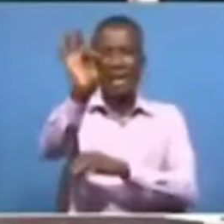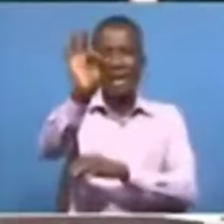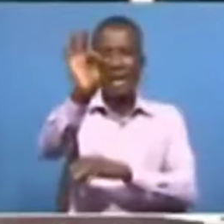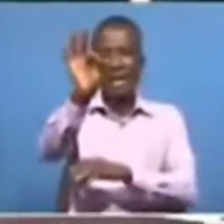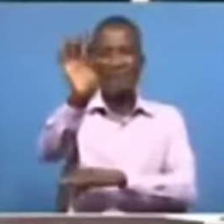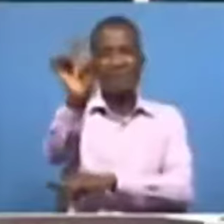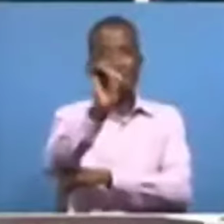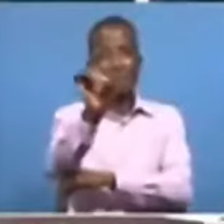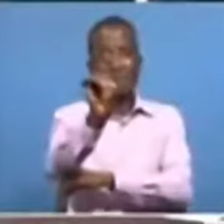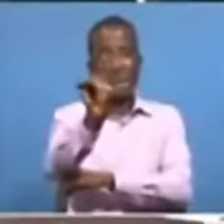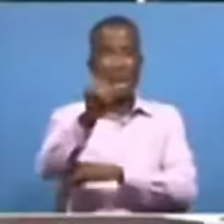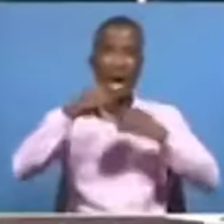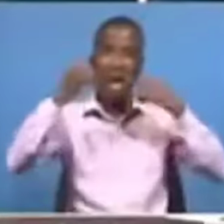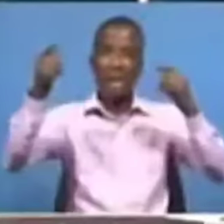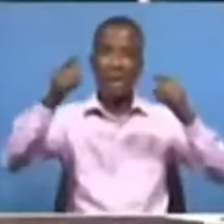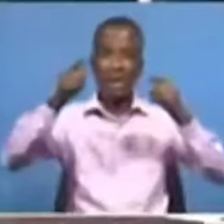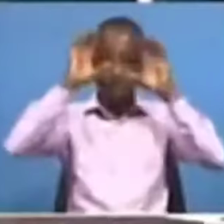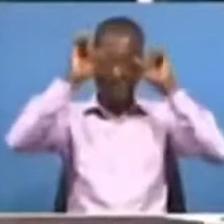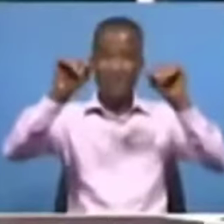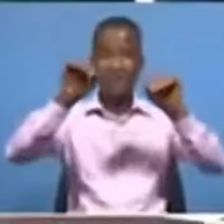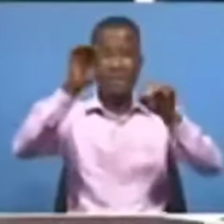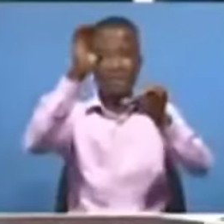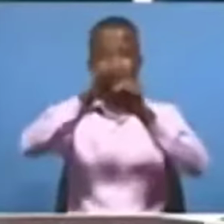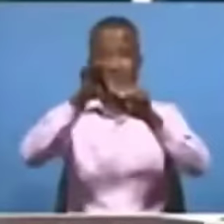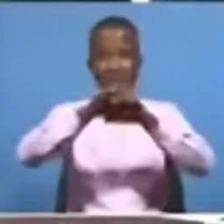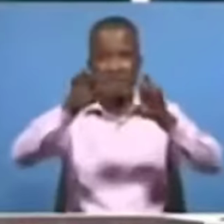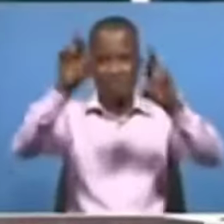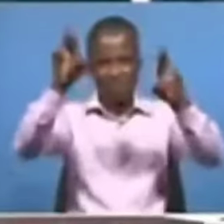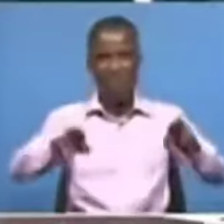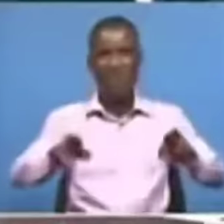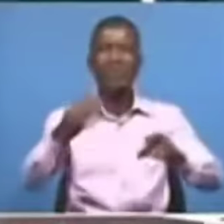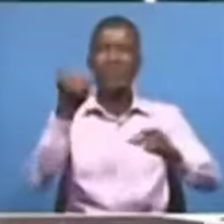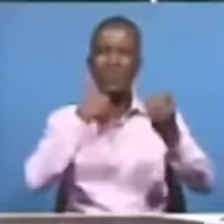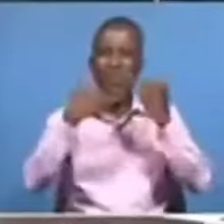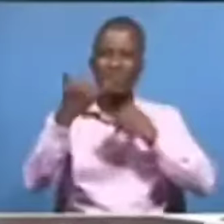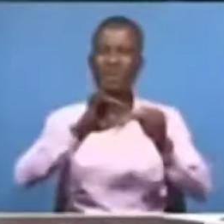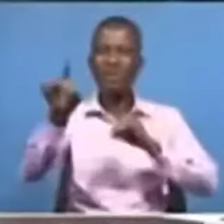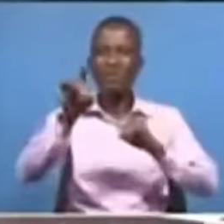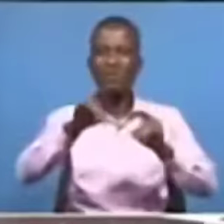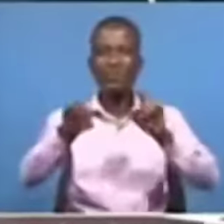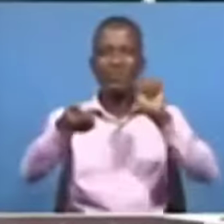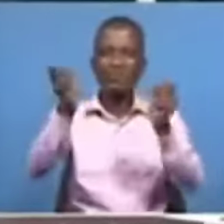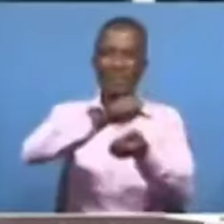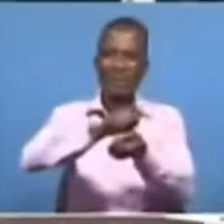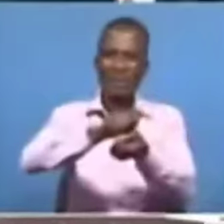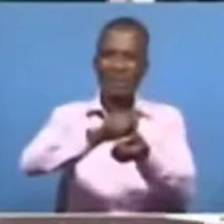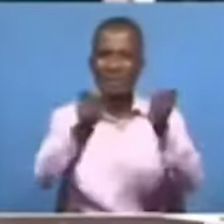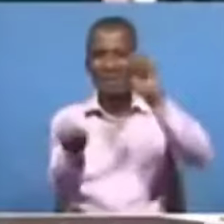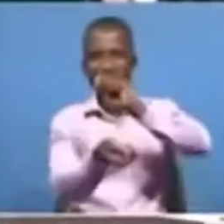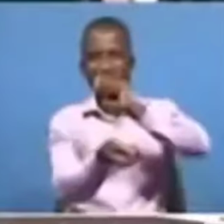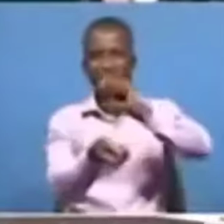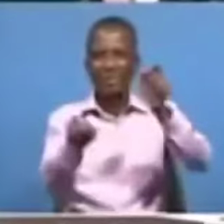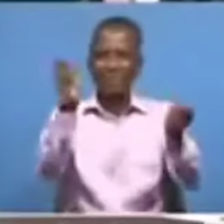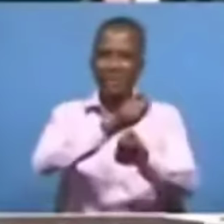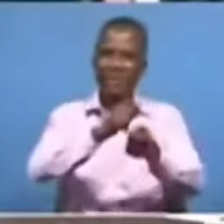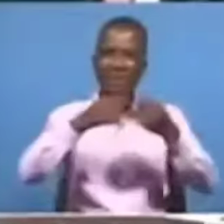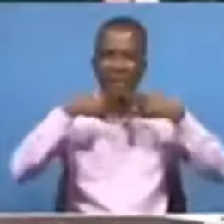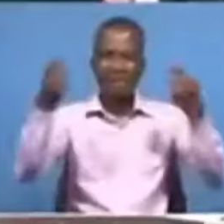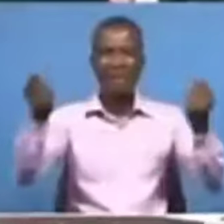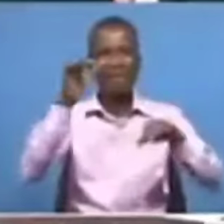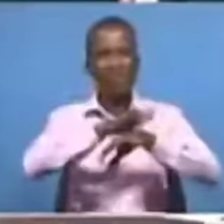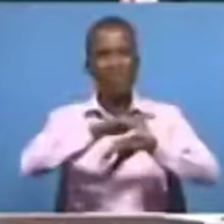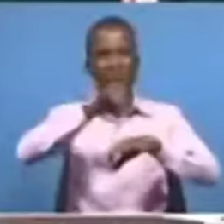who claims to have made errors. It is her outfit which purportedly sought to rectify that